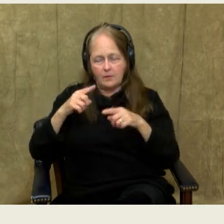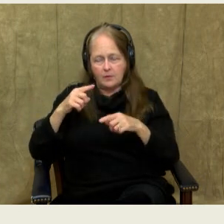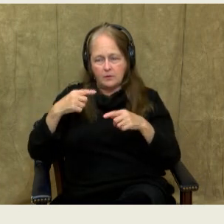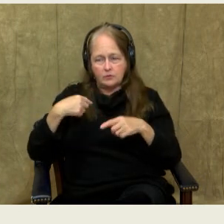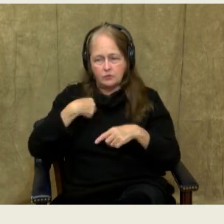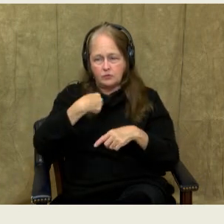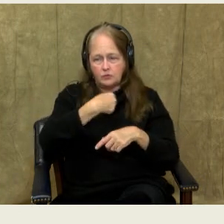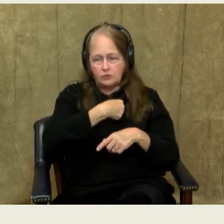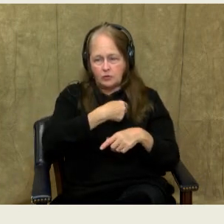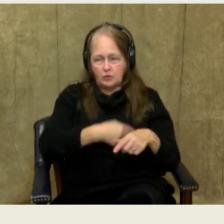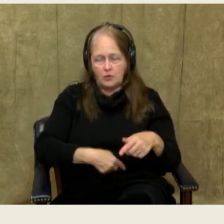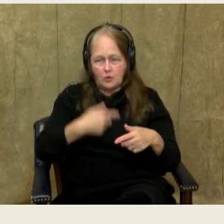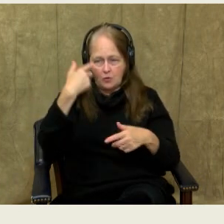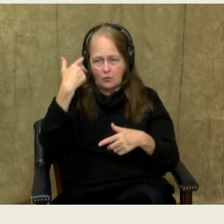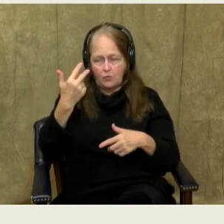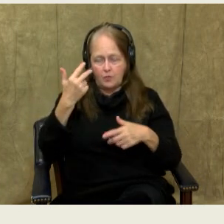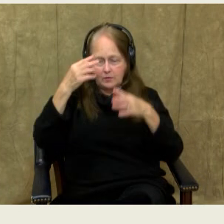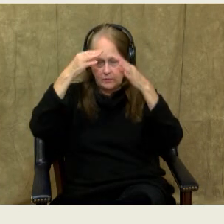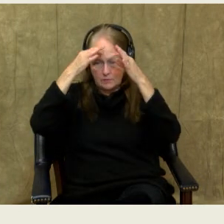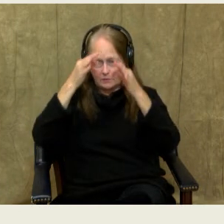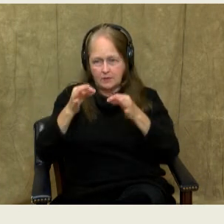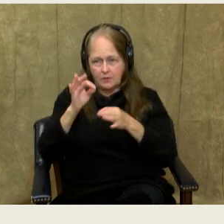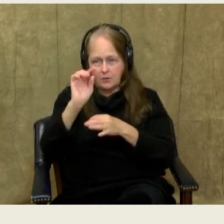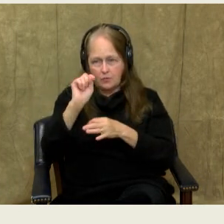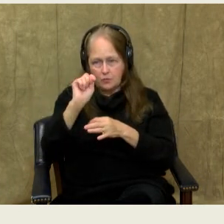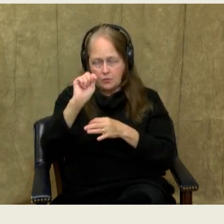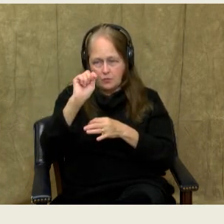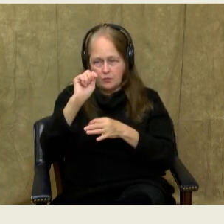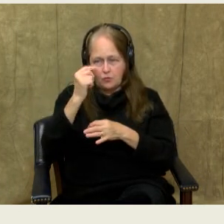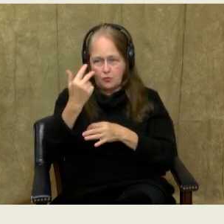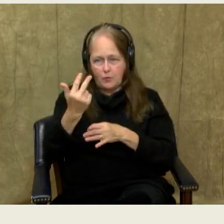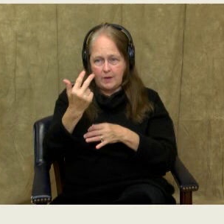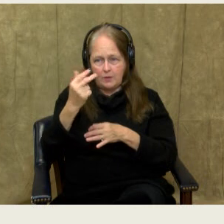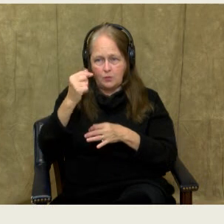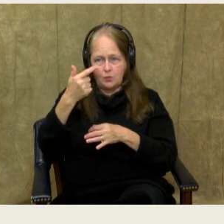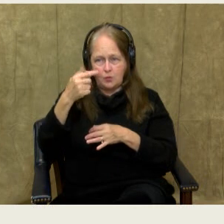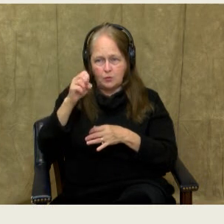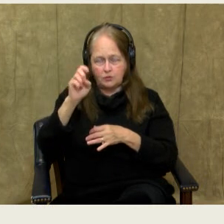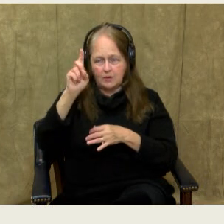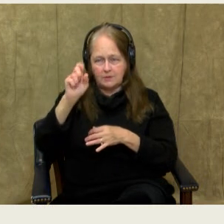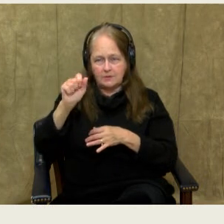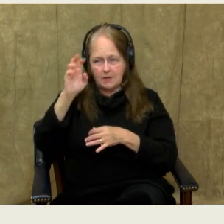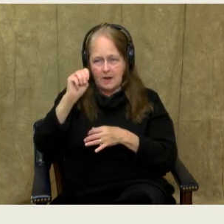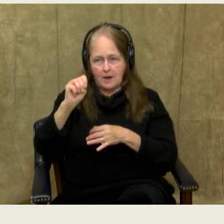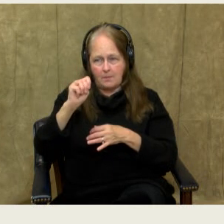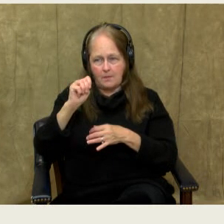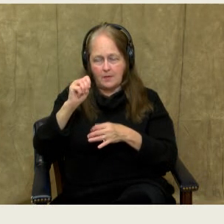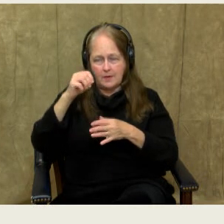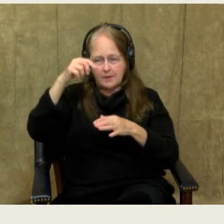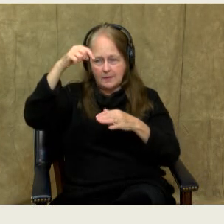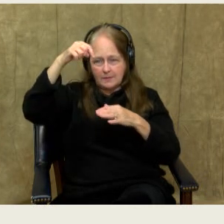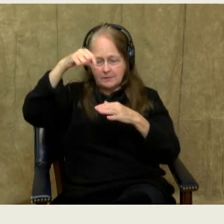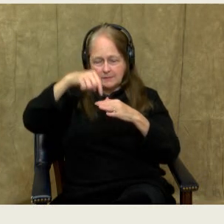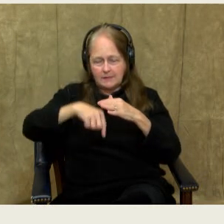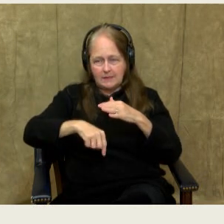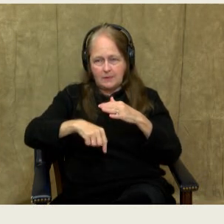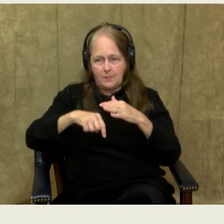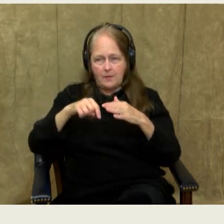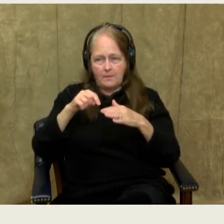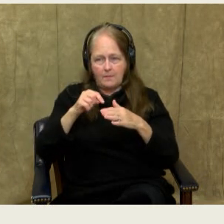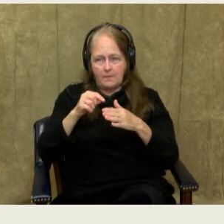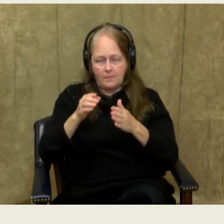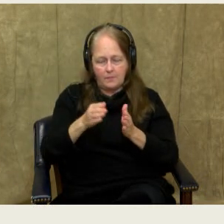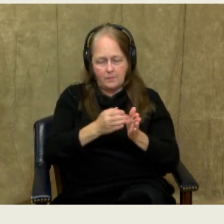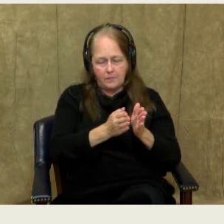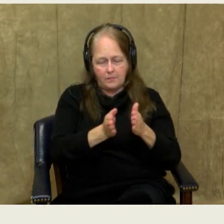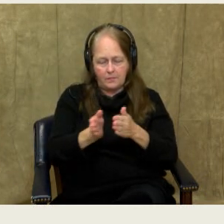government has done is build the Three Gorges Dam. The word gorge means a deep, narrow passage. It is on this river, and it's the world's